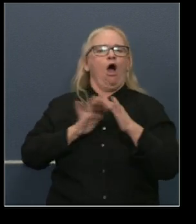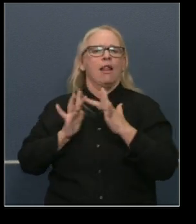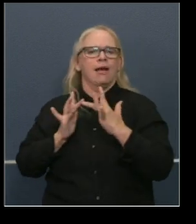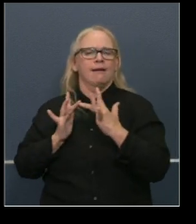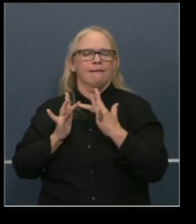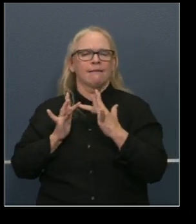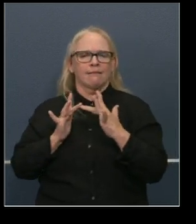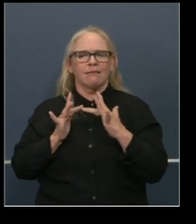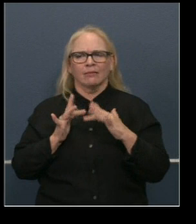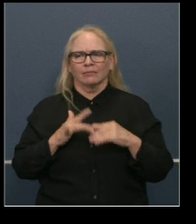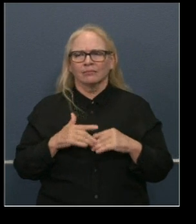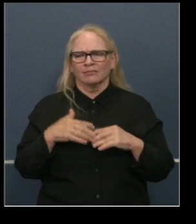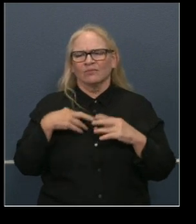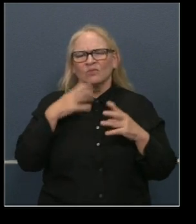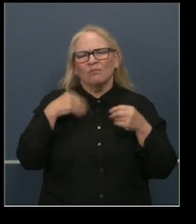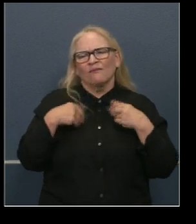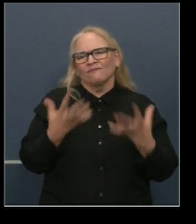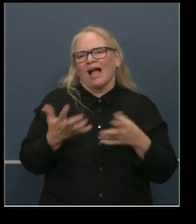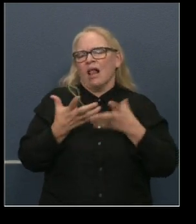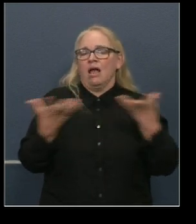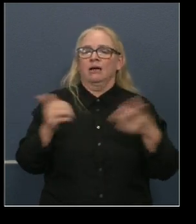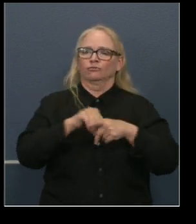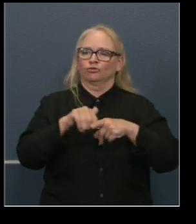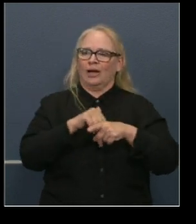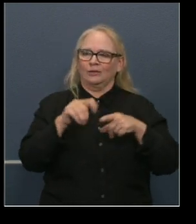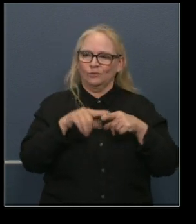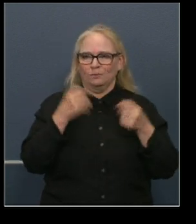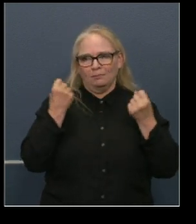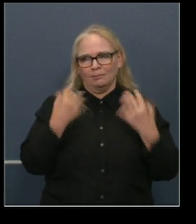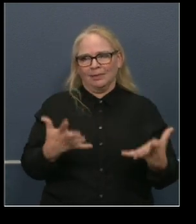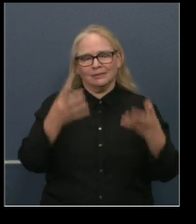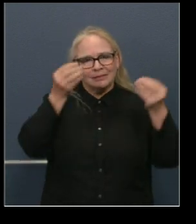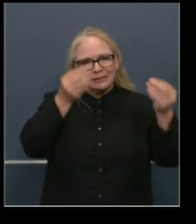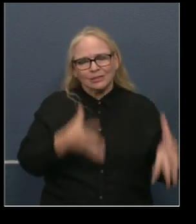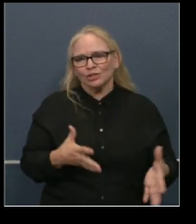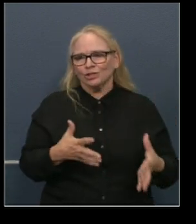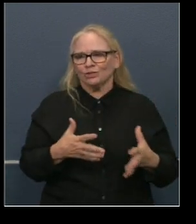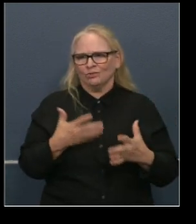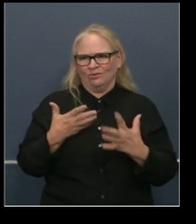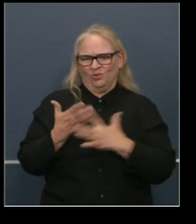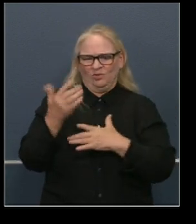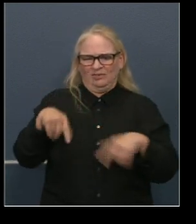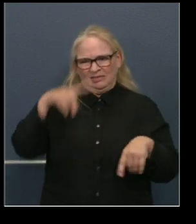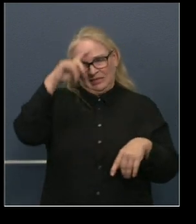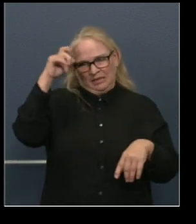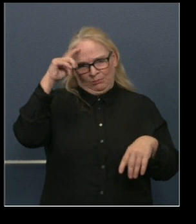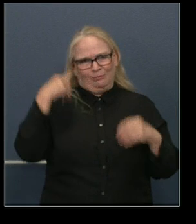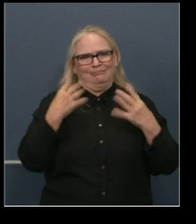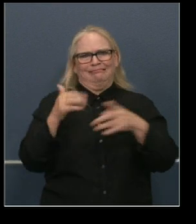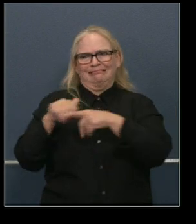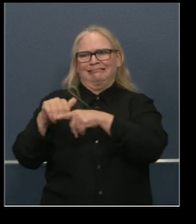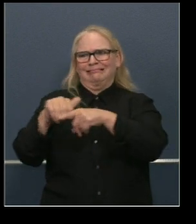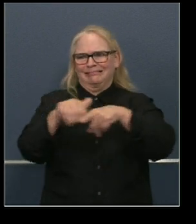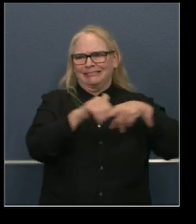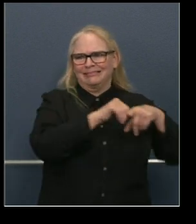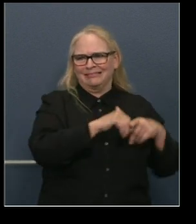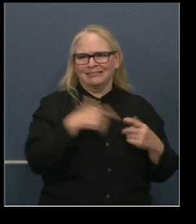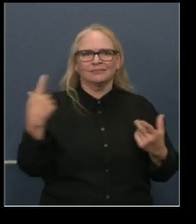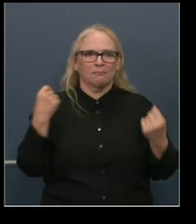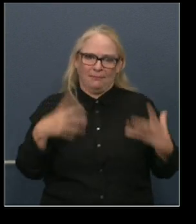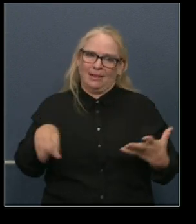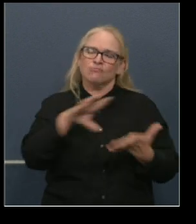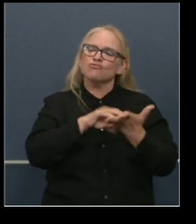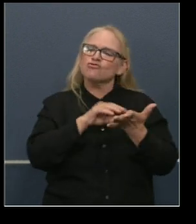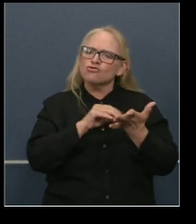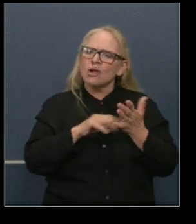training happening this summer, and many teachers are learning how to, both getting the time put in their schedule and